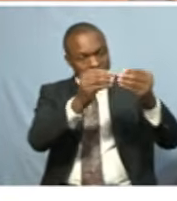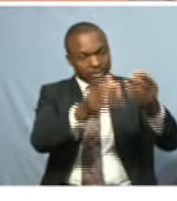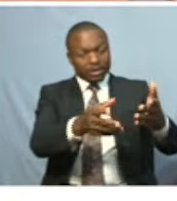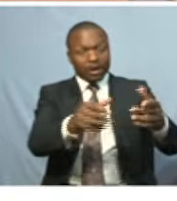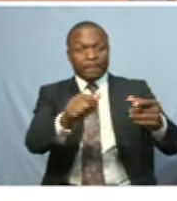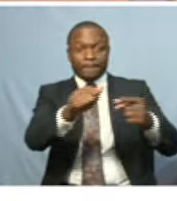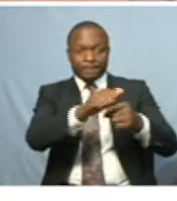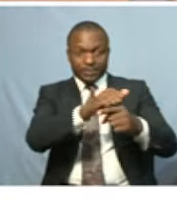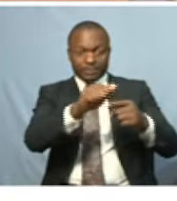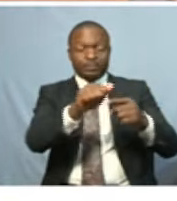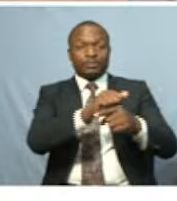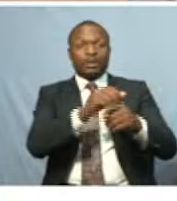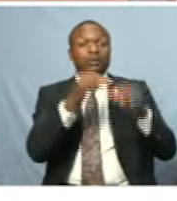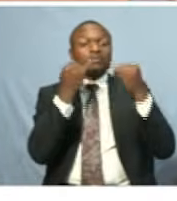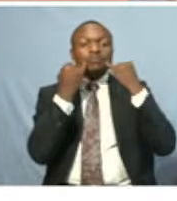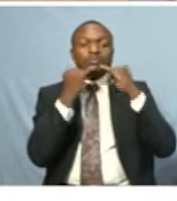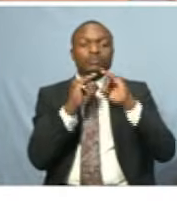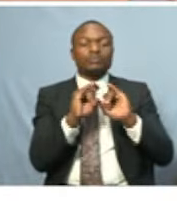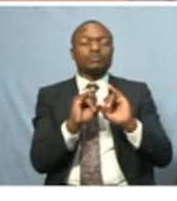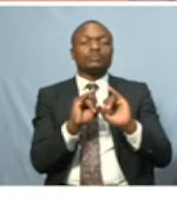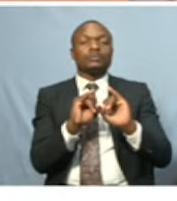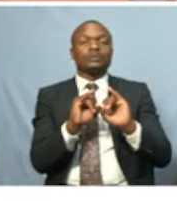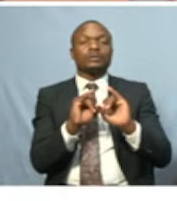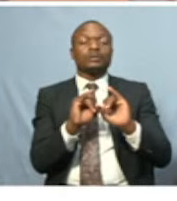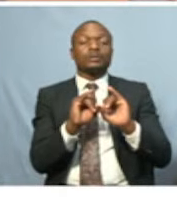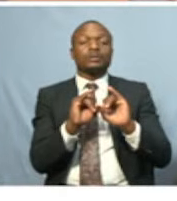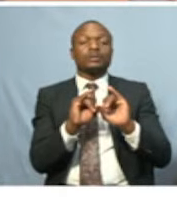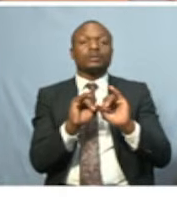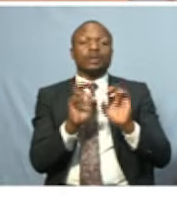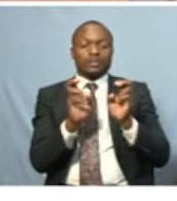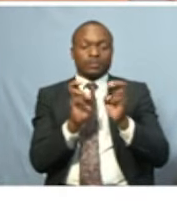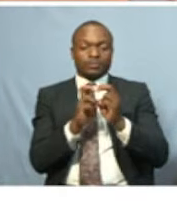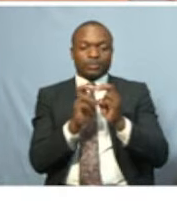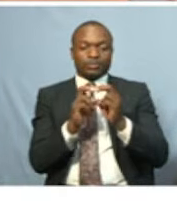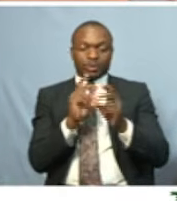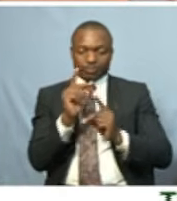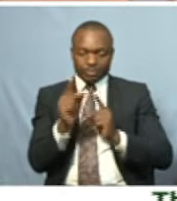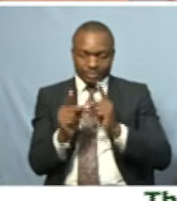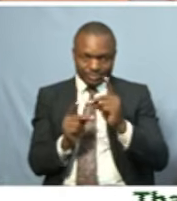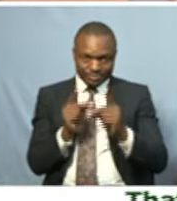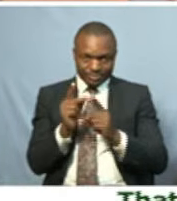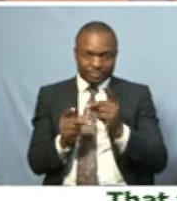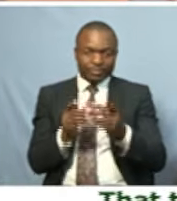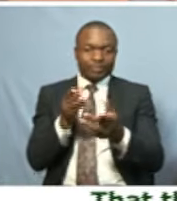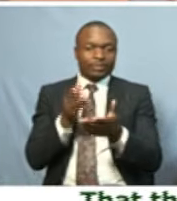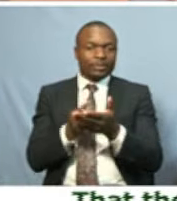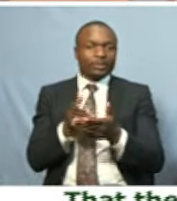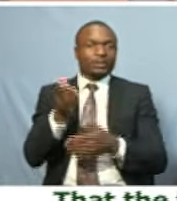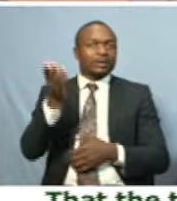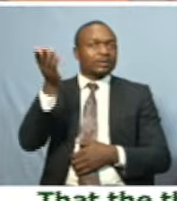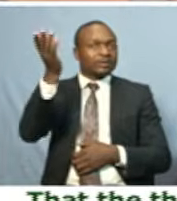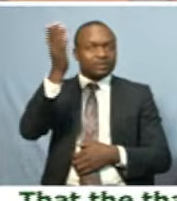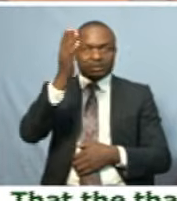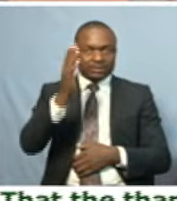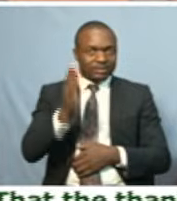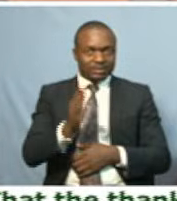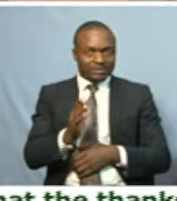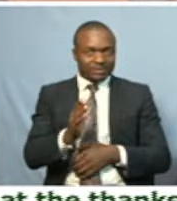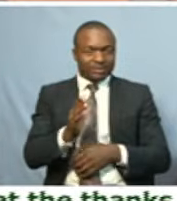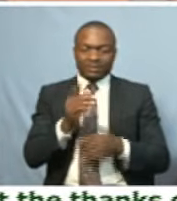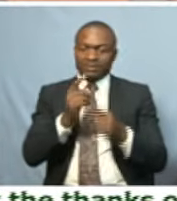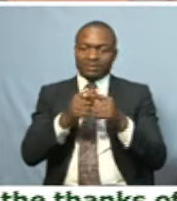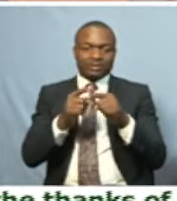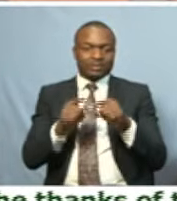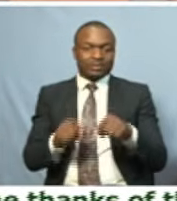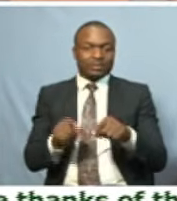practical insights into the tendering processes. This, Madam, has not been